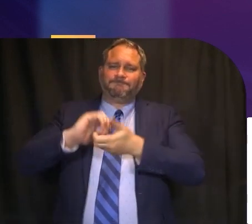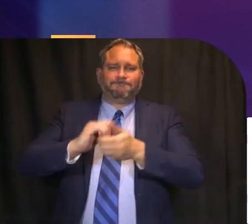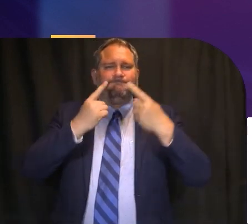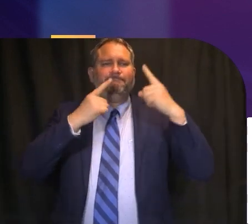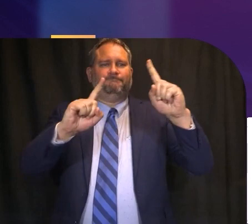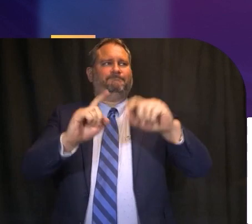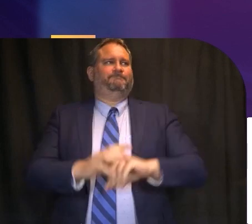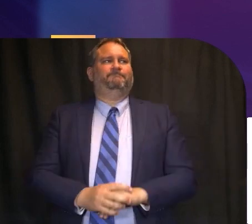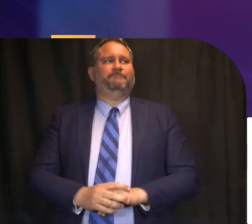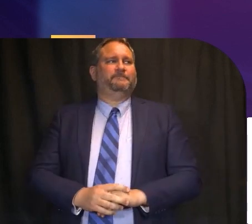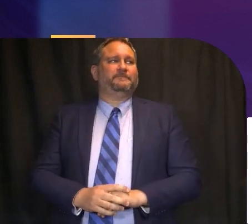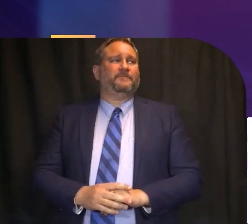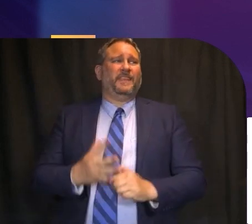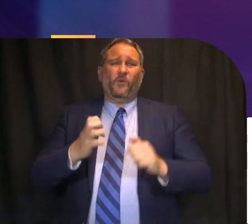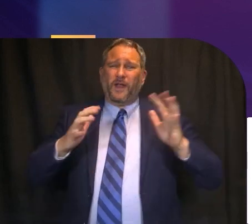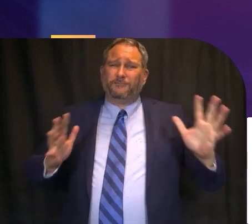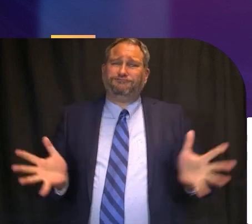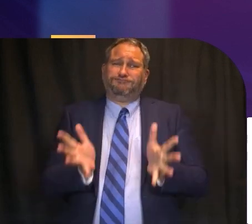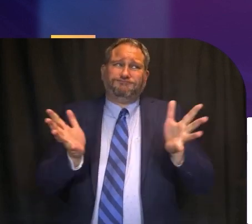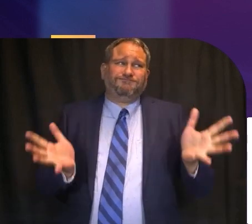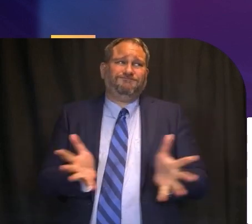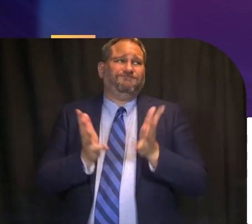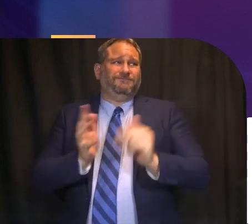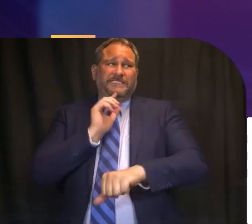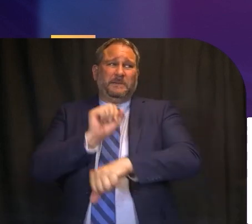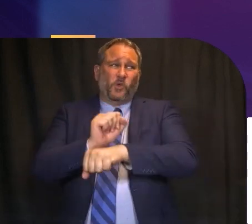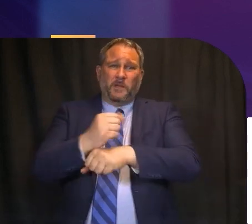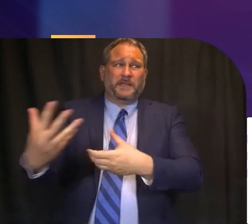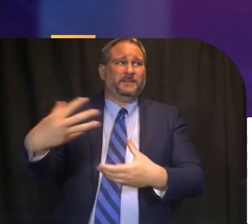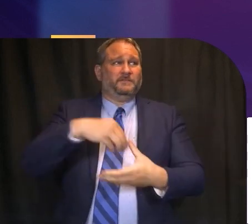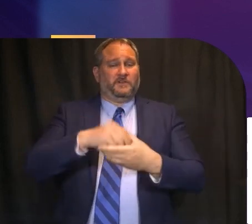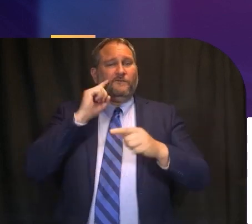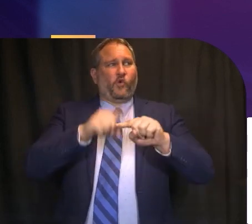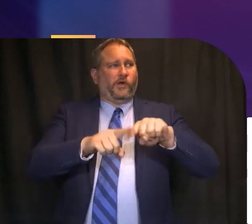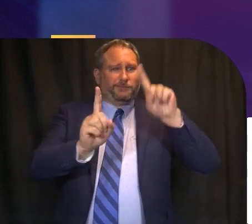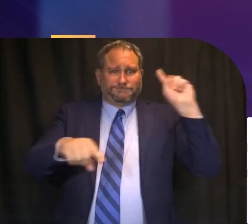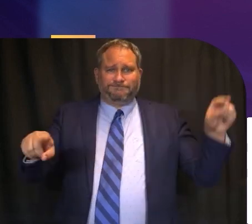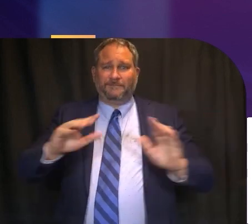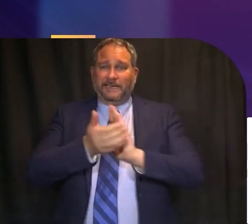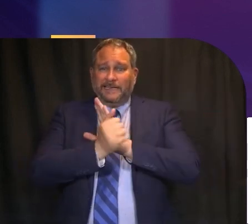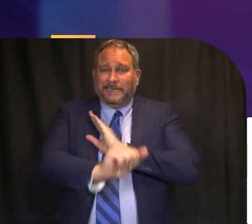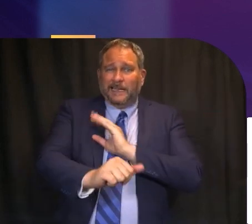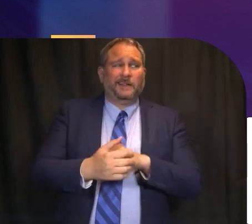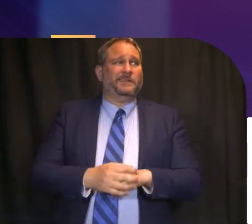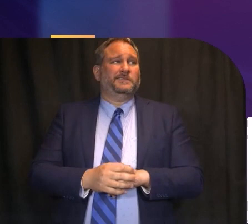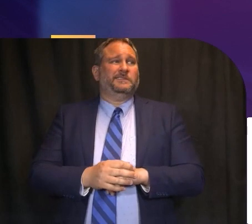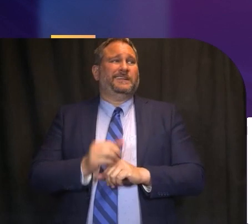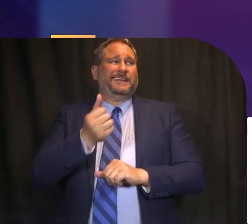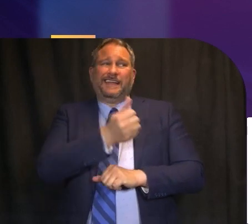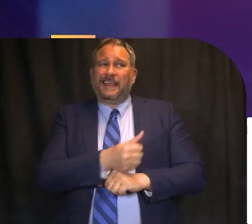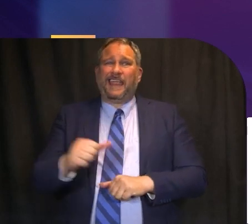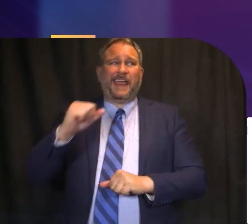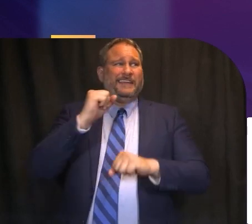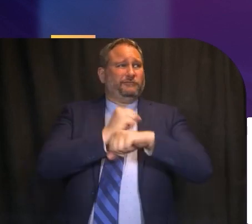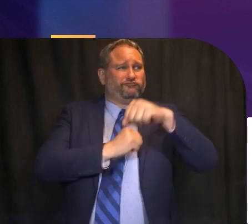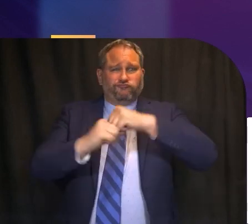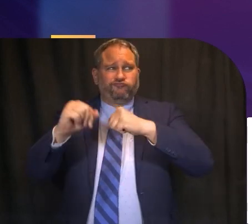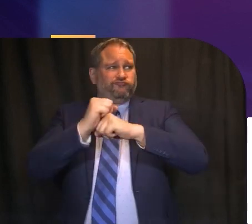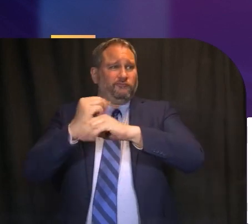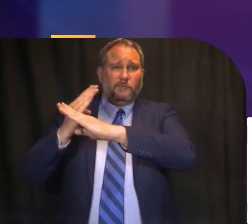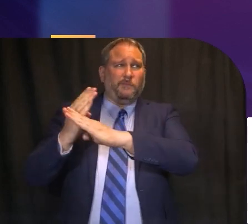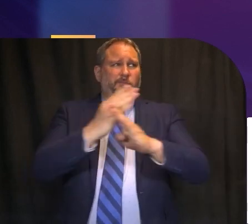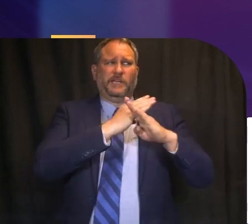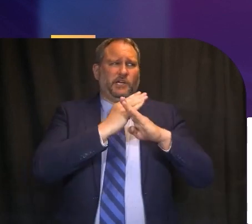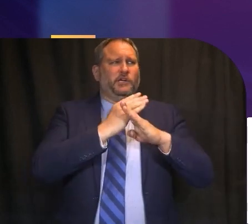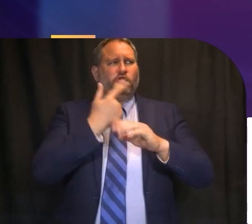and changing common perceptions and structures that act as barriers to meaningful employment for people with disabilities. I want to